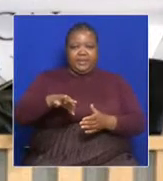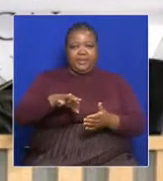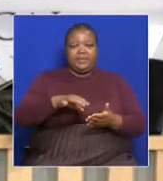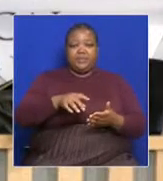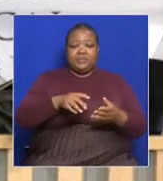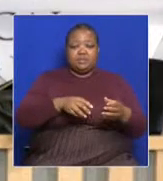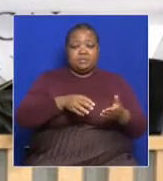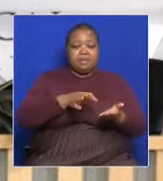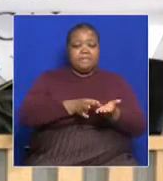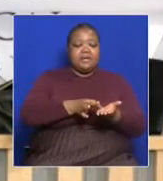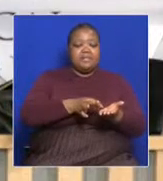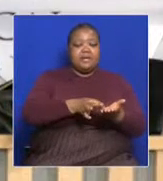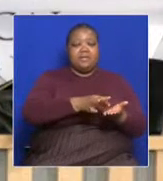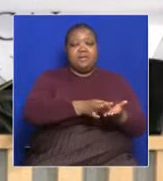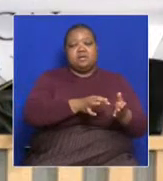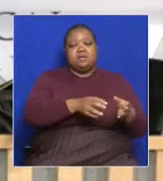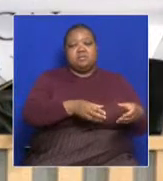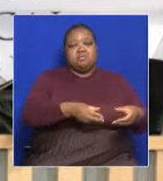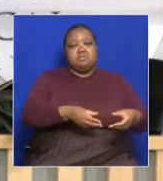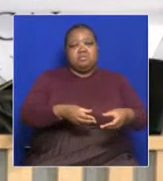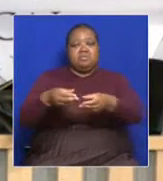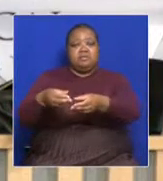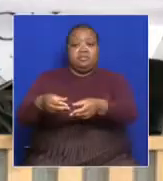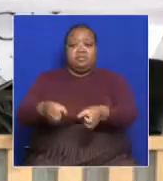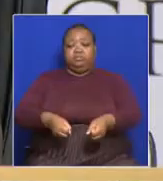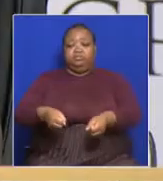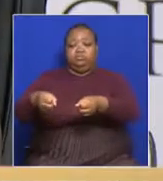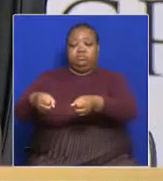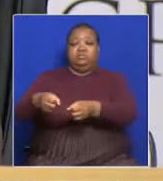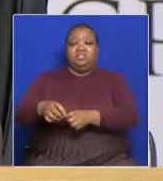not in compliance with what is required here.